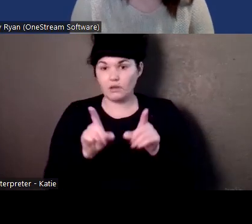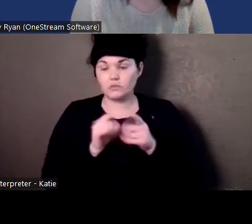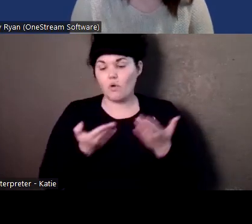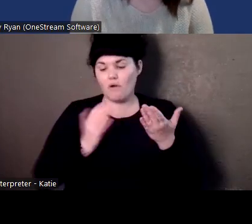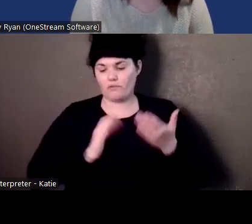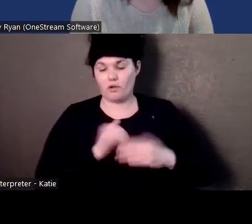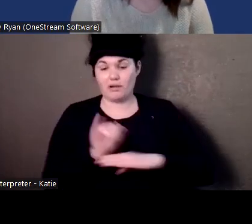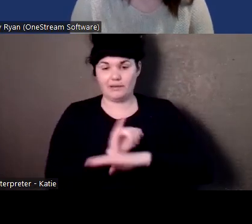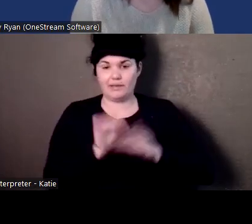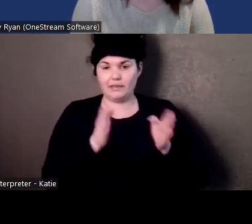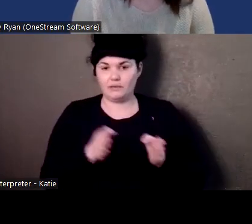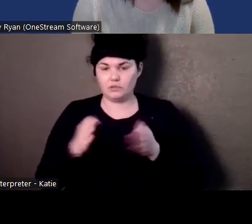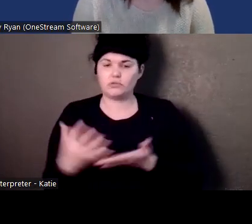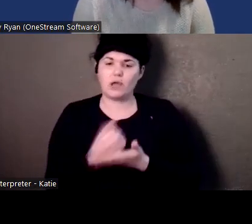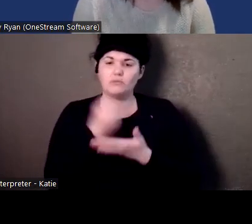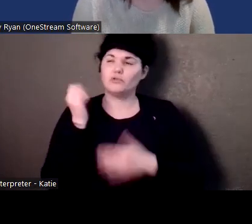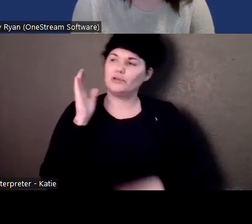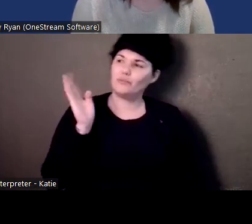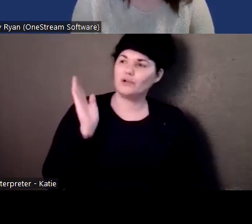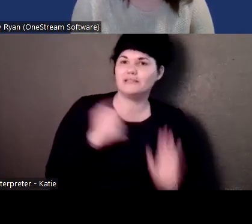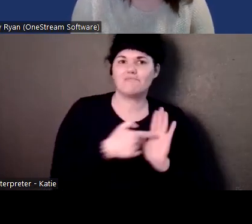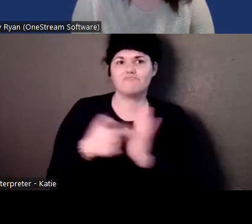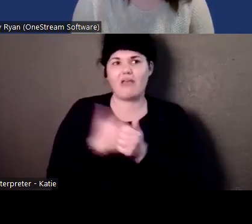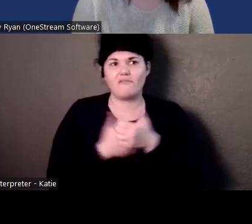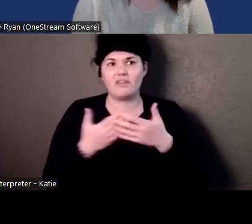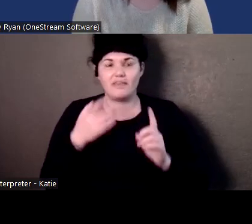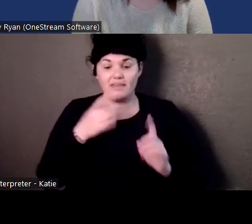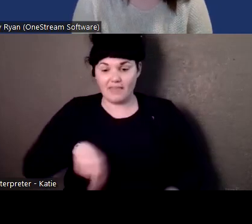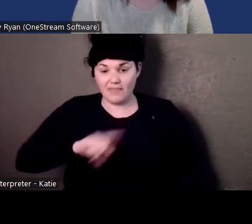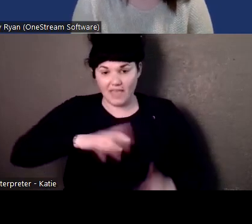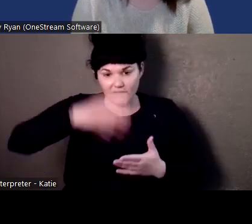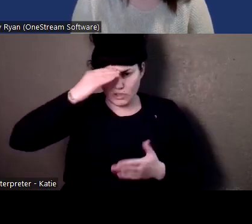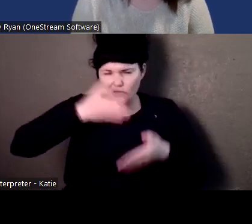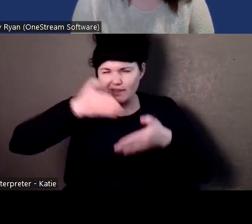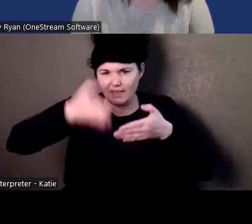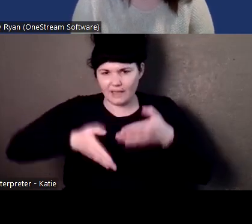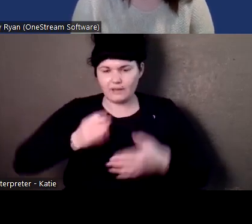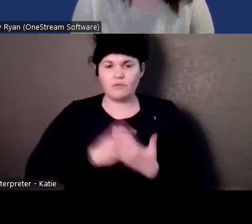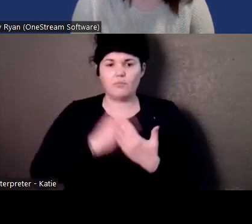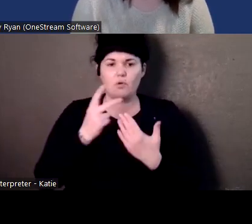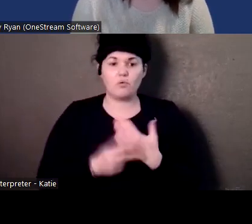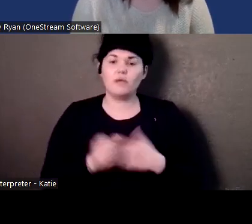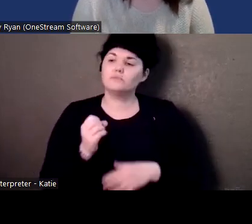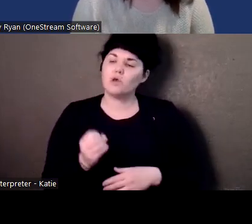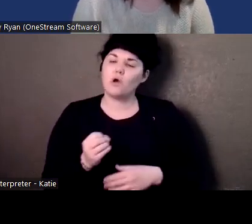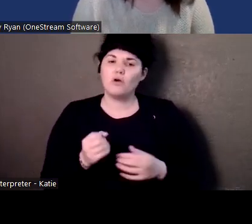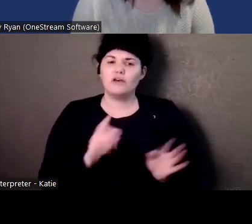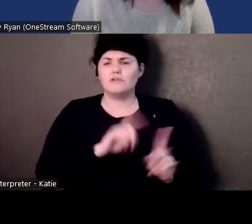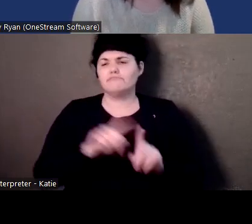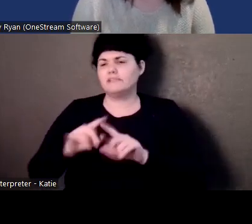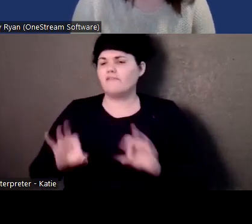opportunity to present everything that they've learned at the end of the program as well. So taking all of those different fun things that we